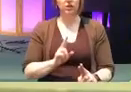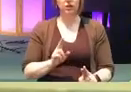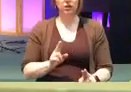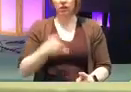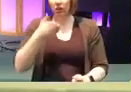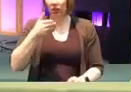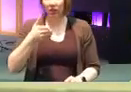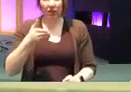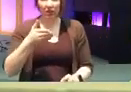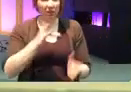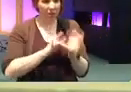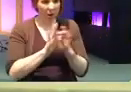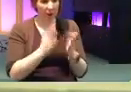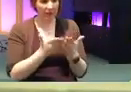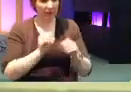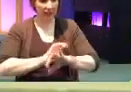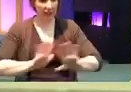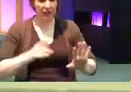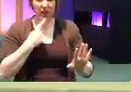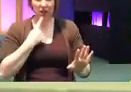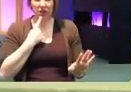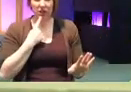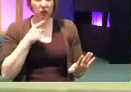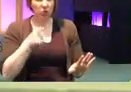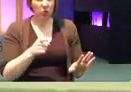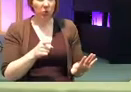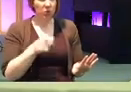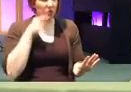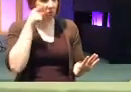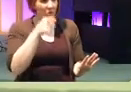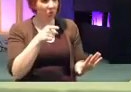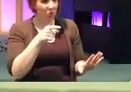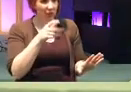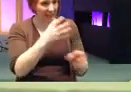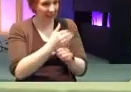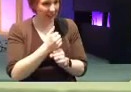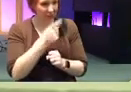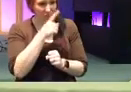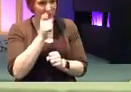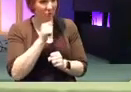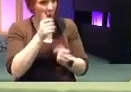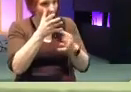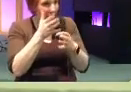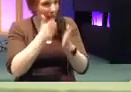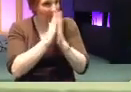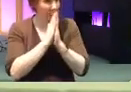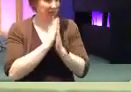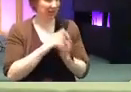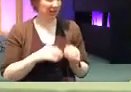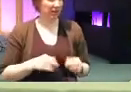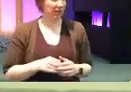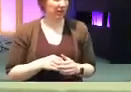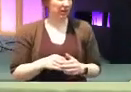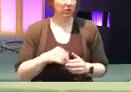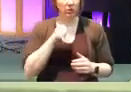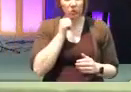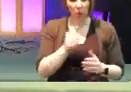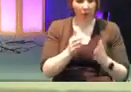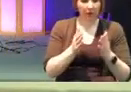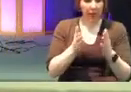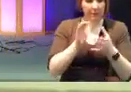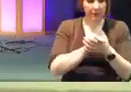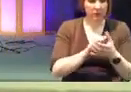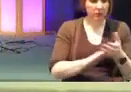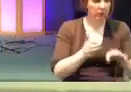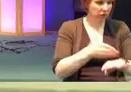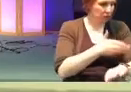ask. You're not seeing these things because you're not praying boldly. You're not praying for that marriage to be restored, for that child to